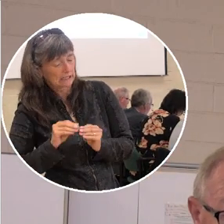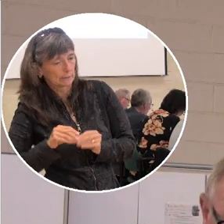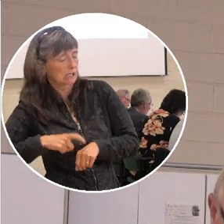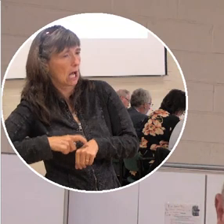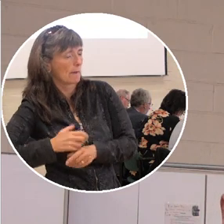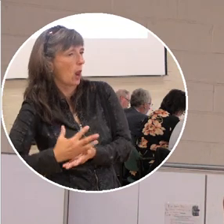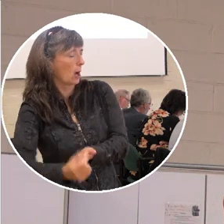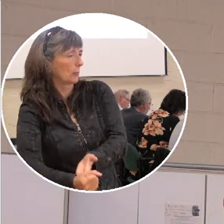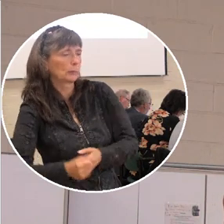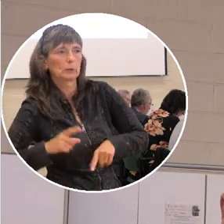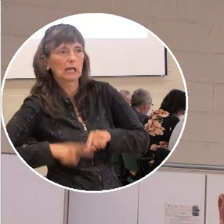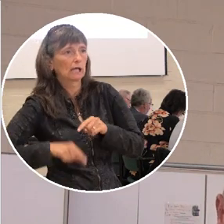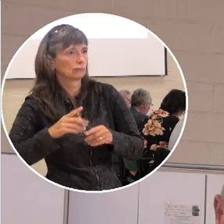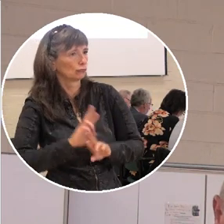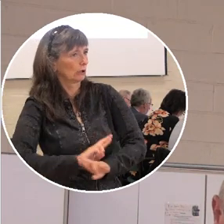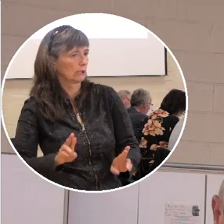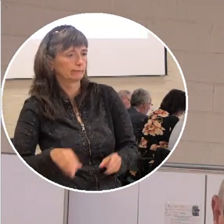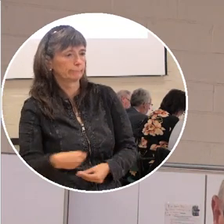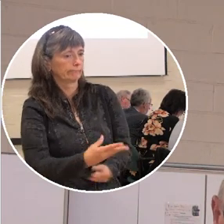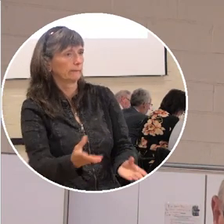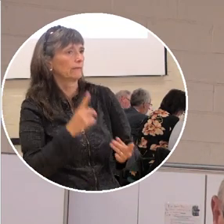all put together fast enough.